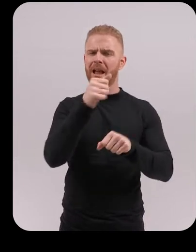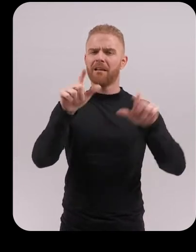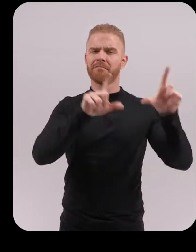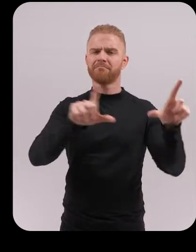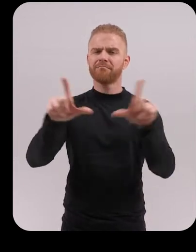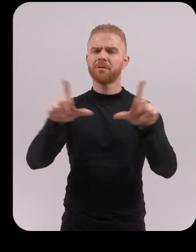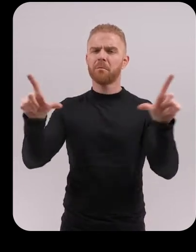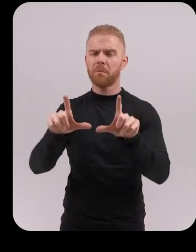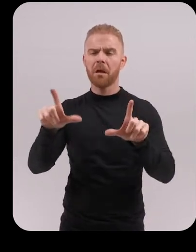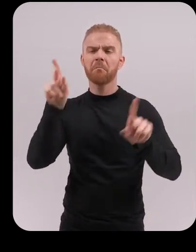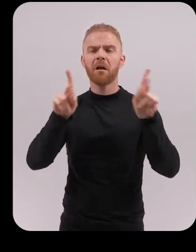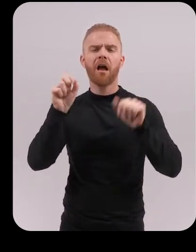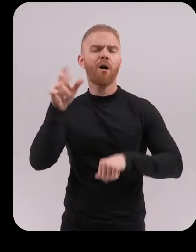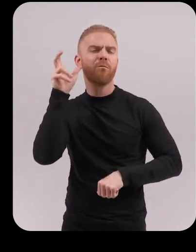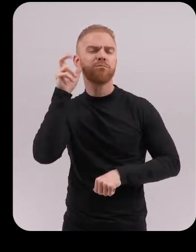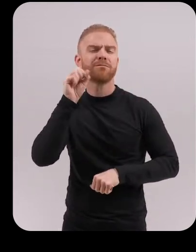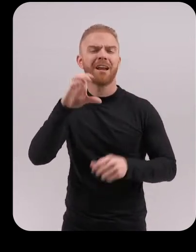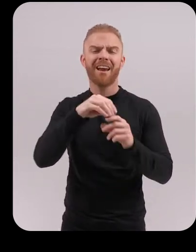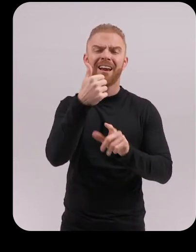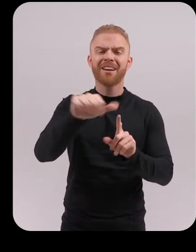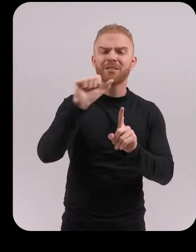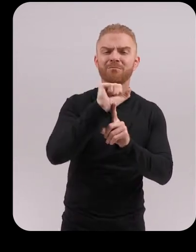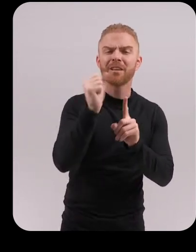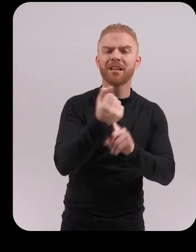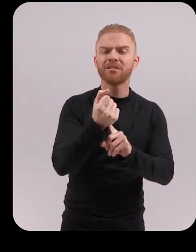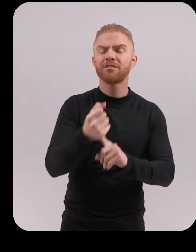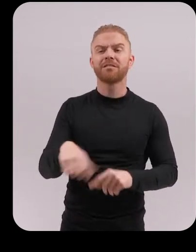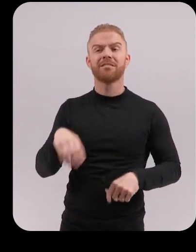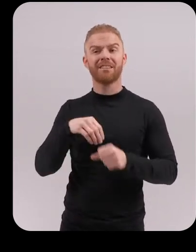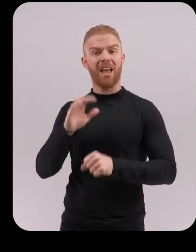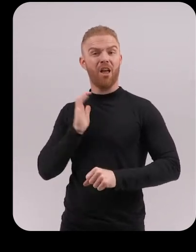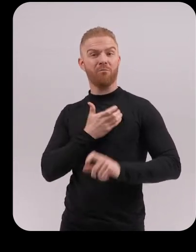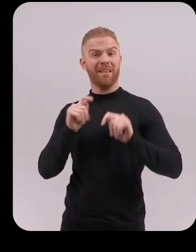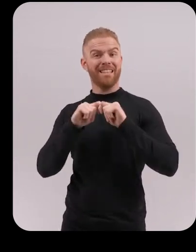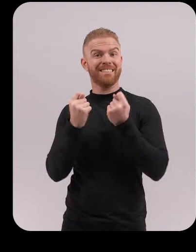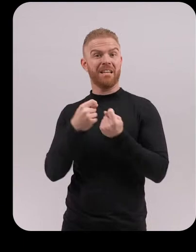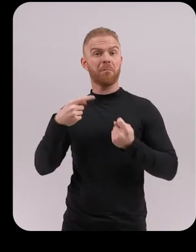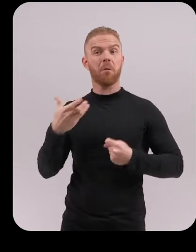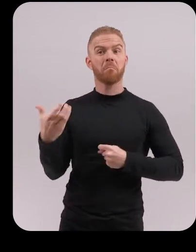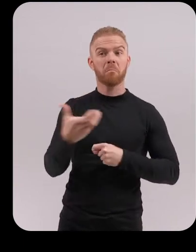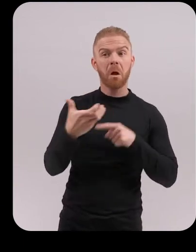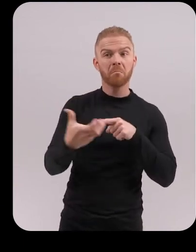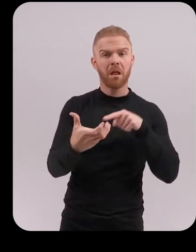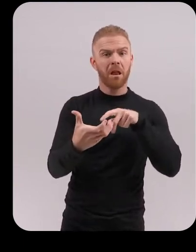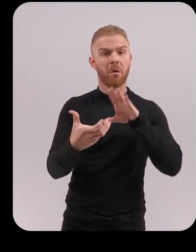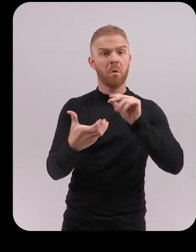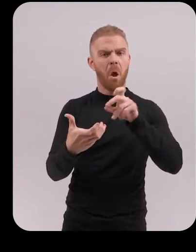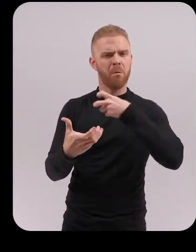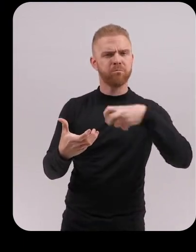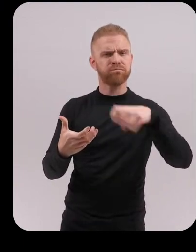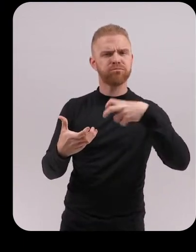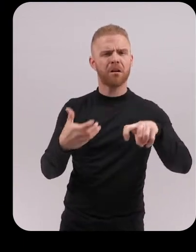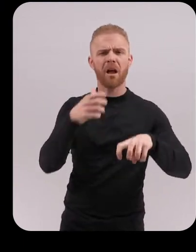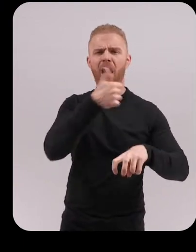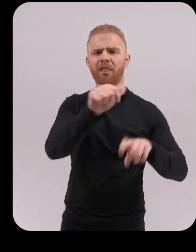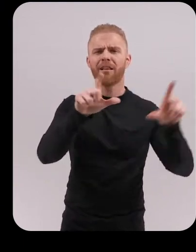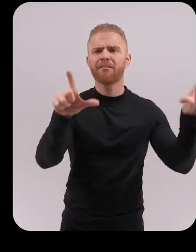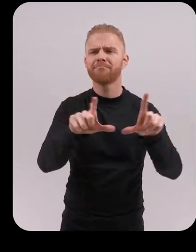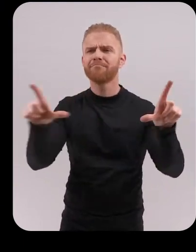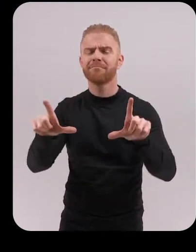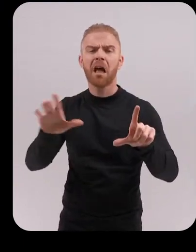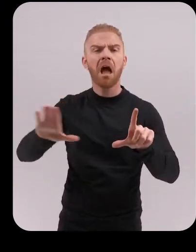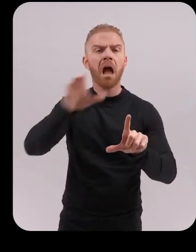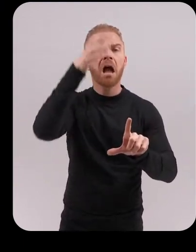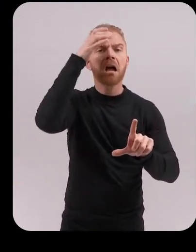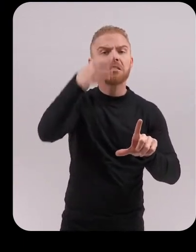any situation. Our team's mobile Compose skills transfer directly to other form factors, given that its concepts and most APIs are the